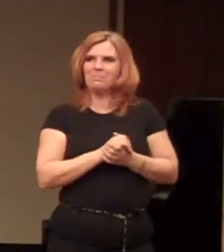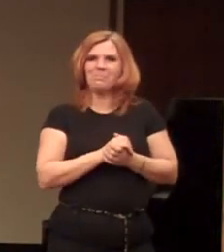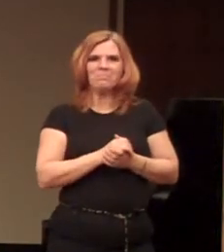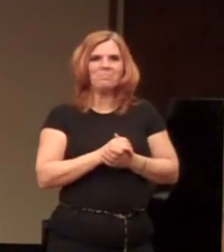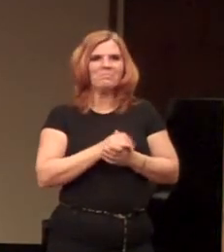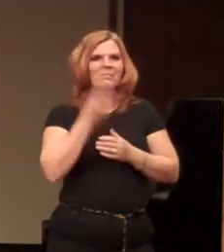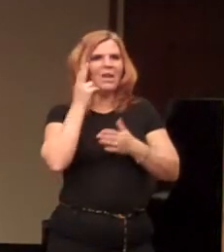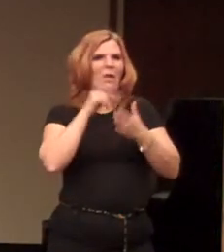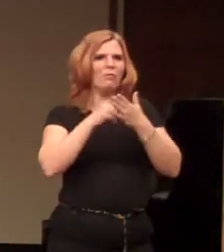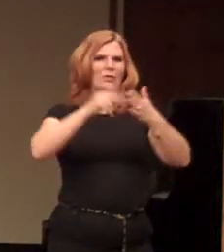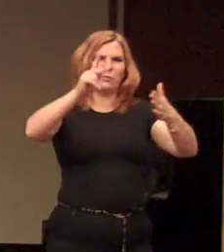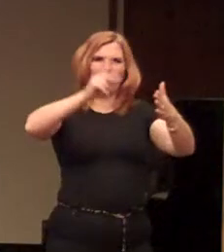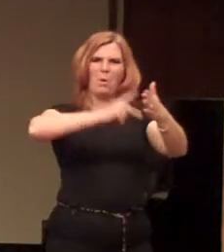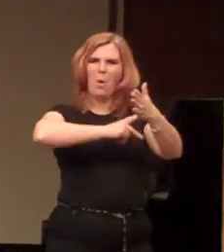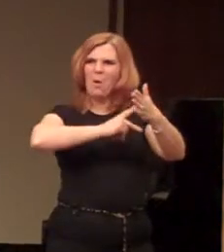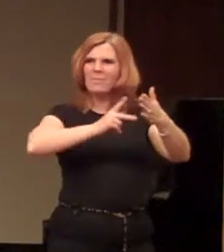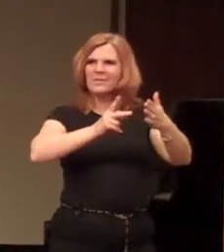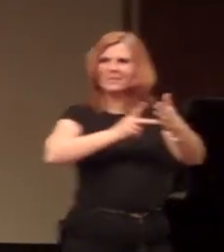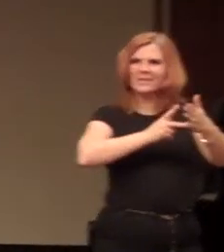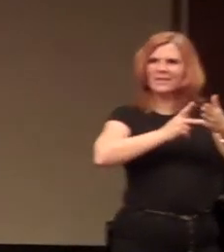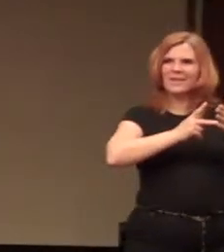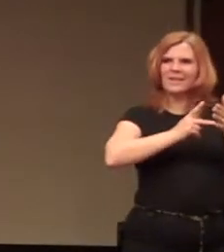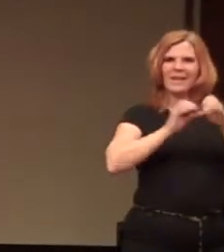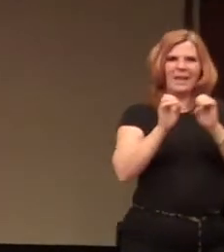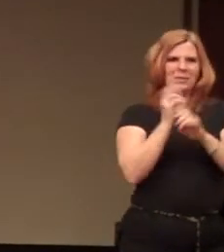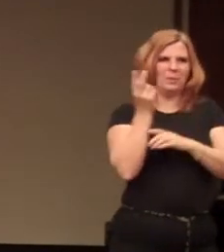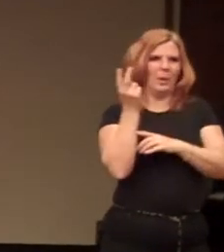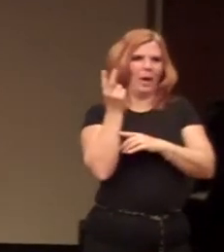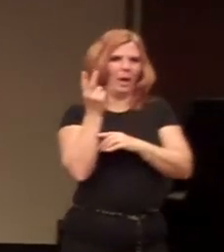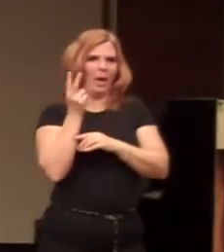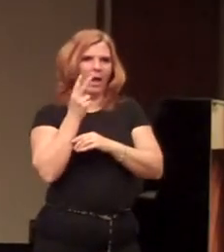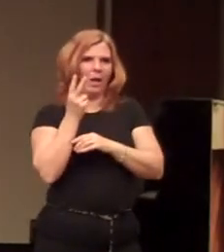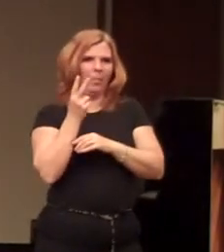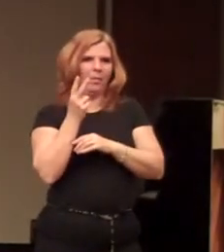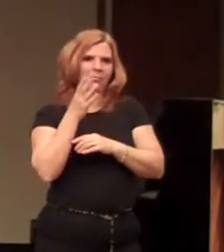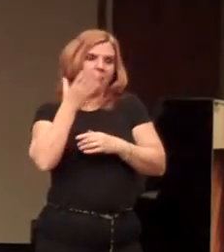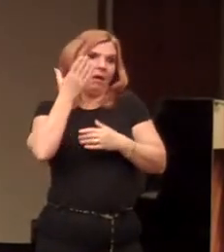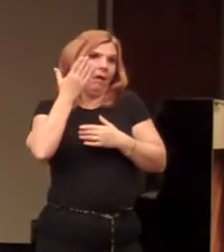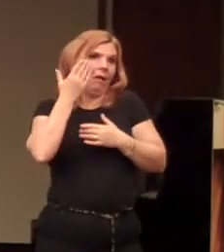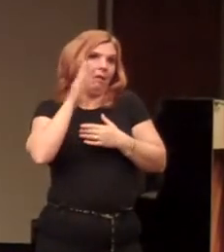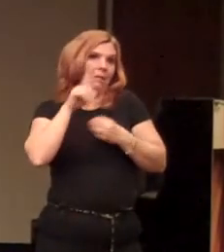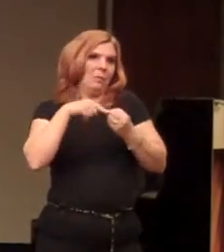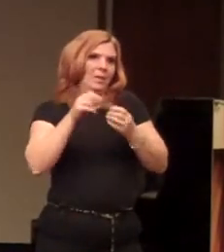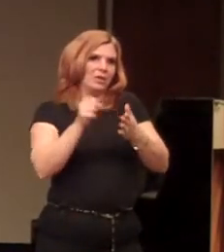I will read you poems. I will do a couple, I don't know about any songs, but a